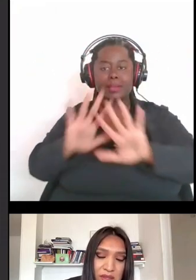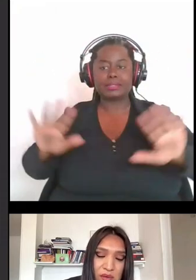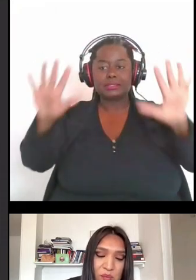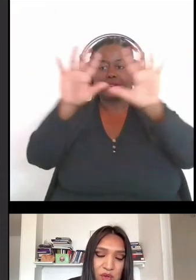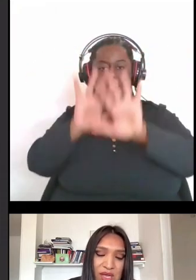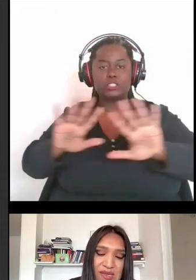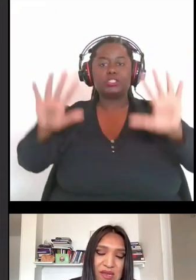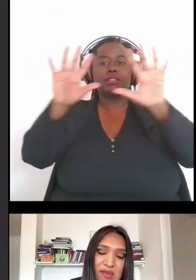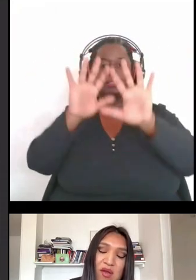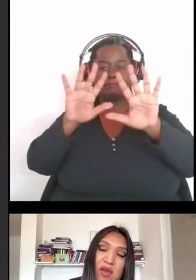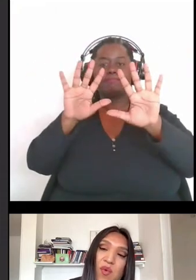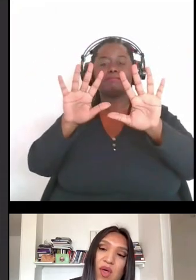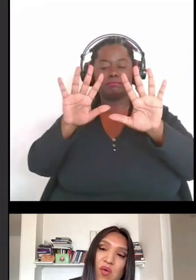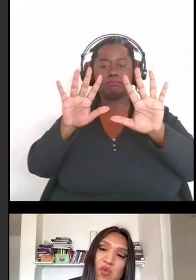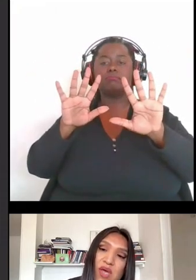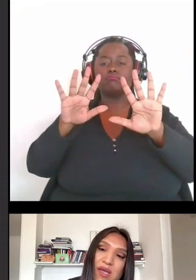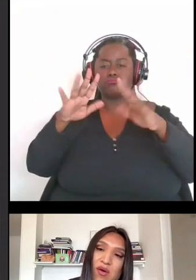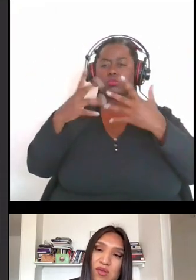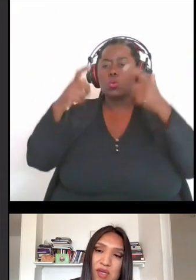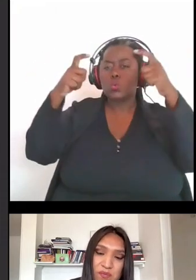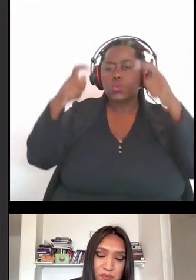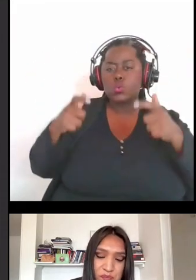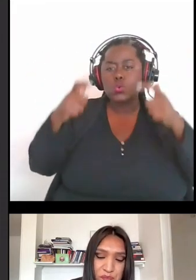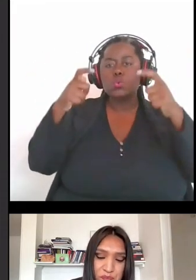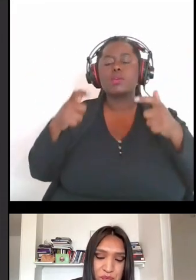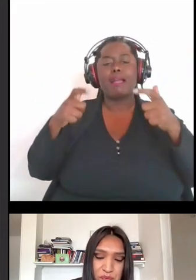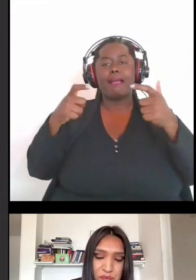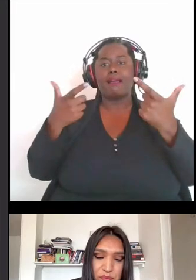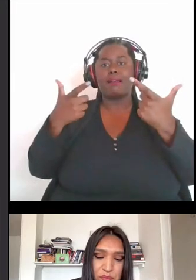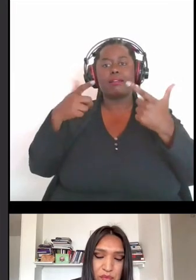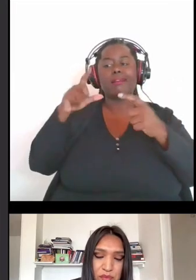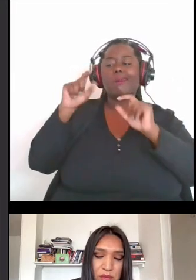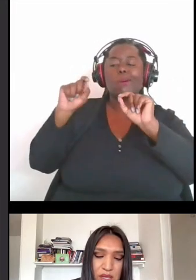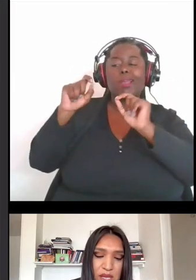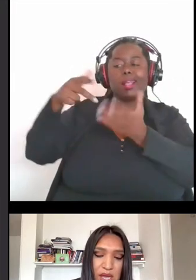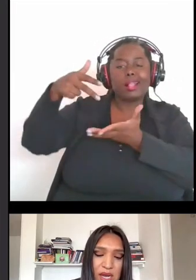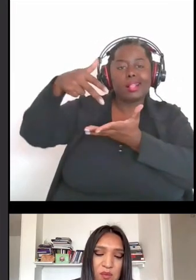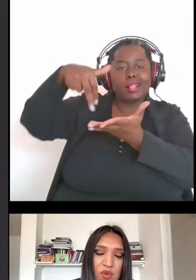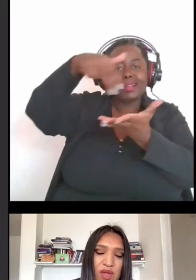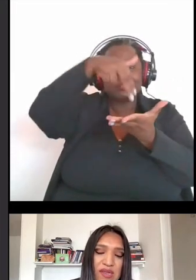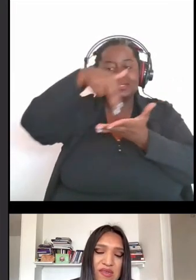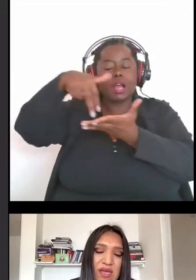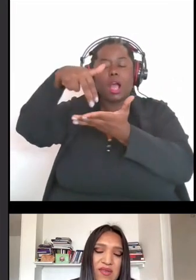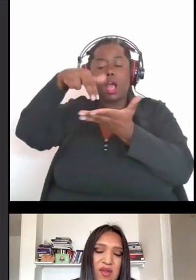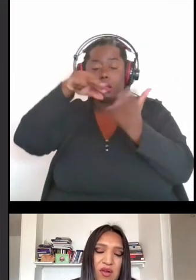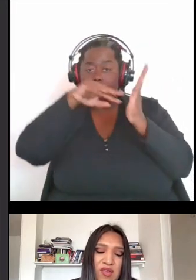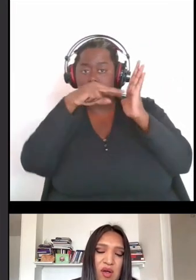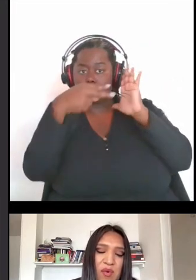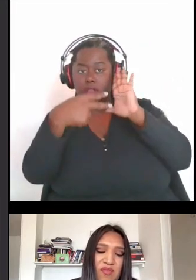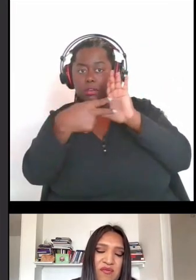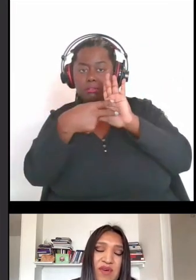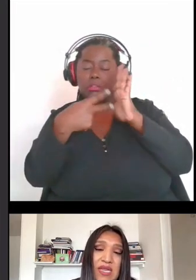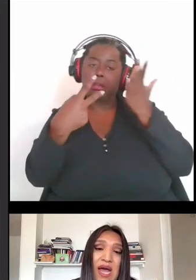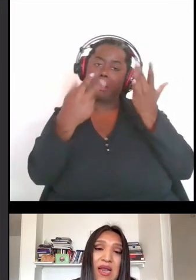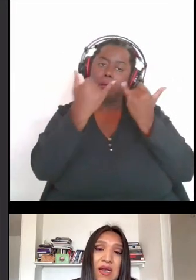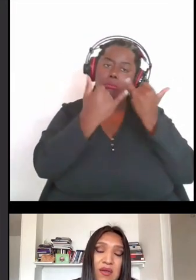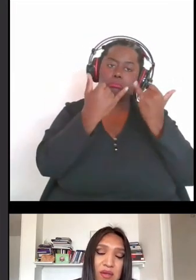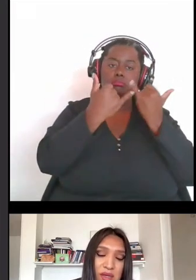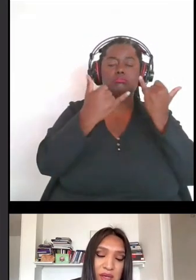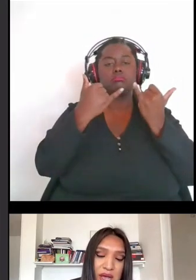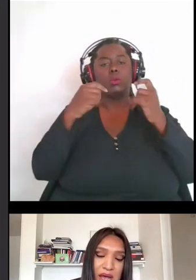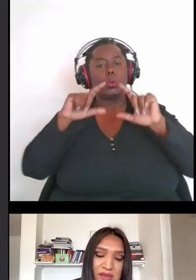landscape a large Battlefield where dancing May mean both struggle and